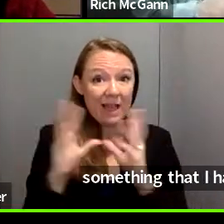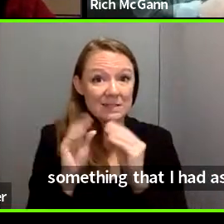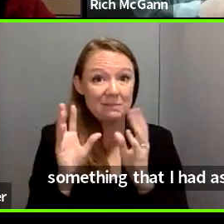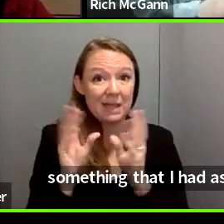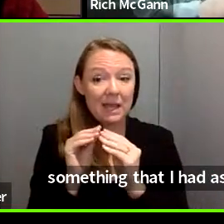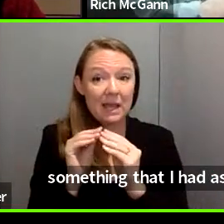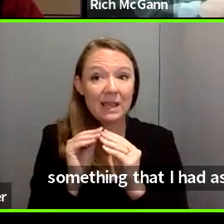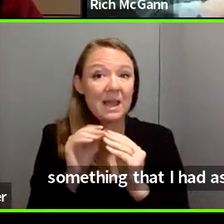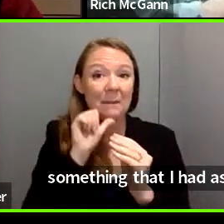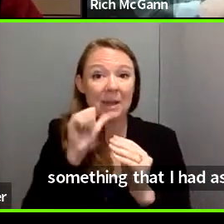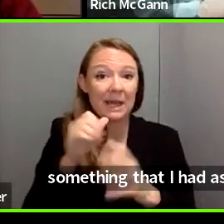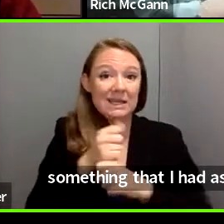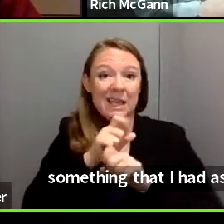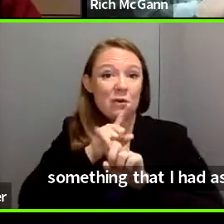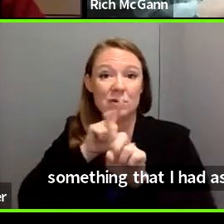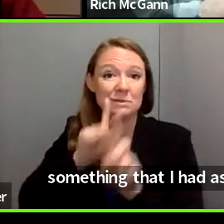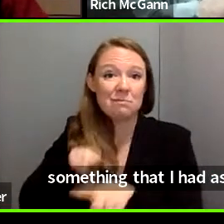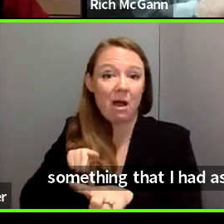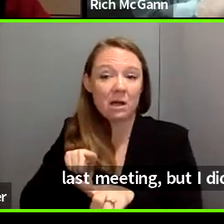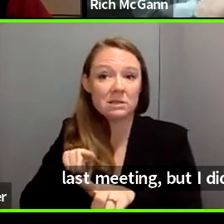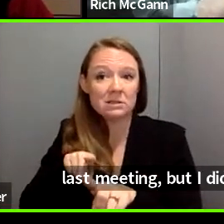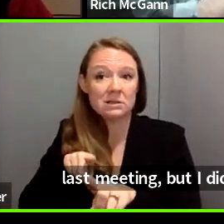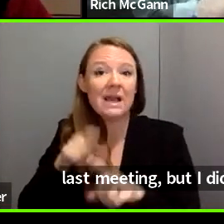get a response